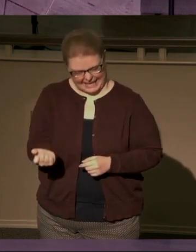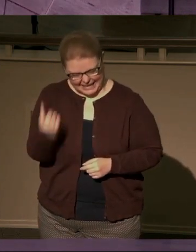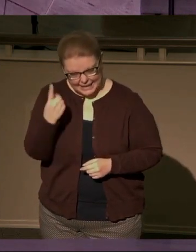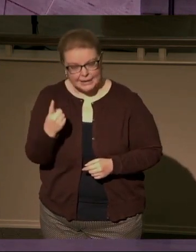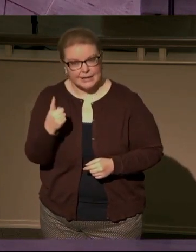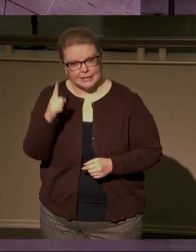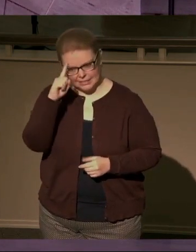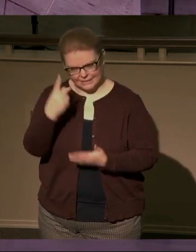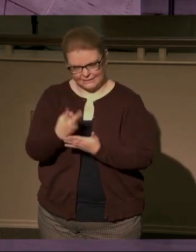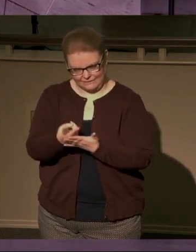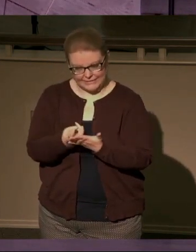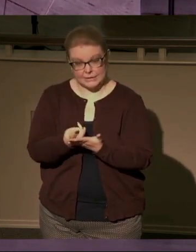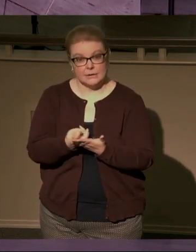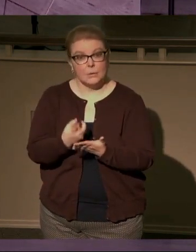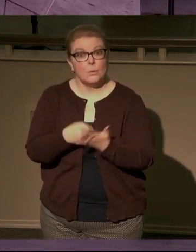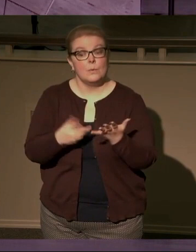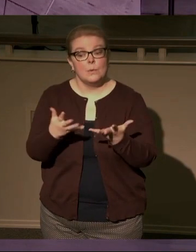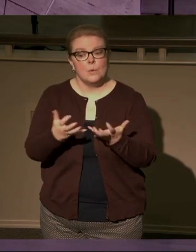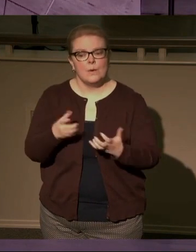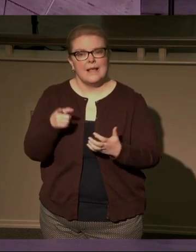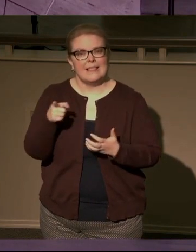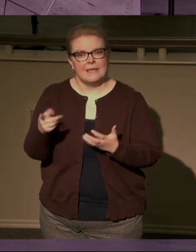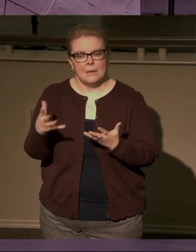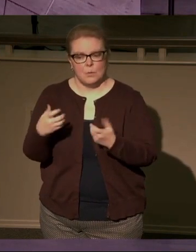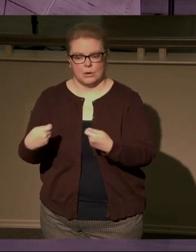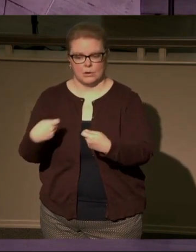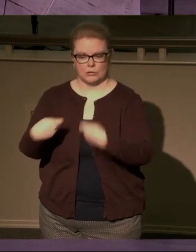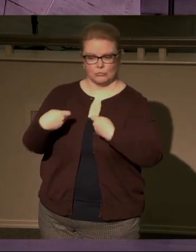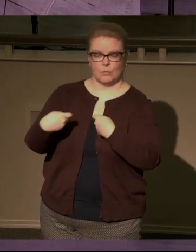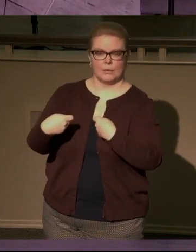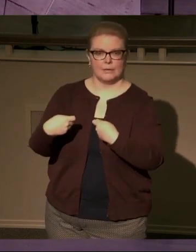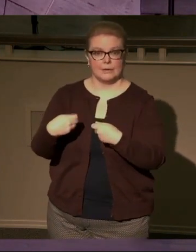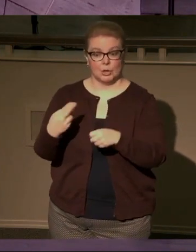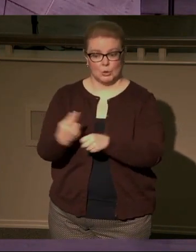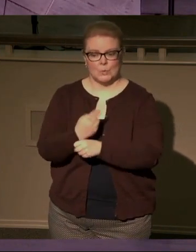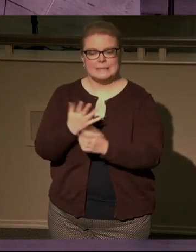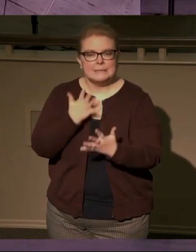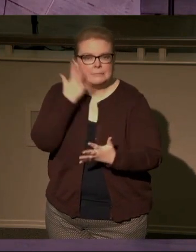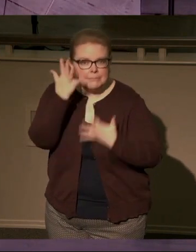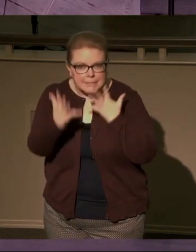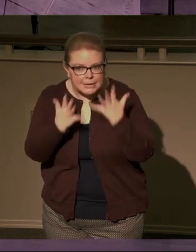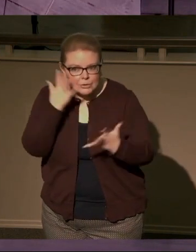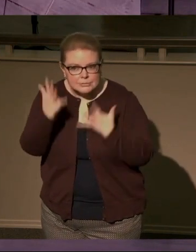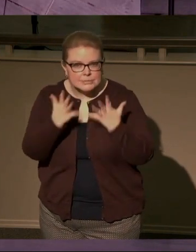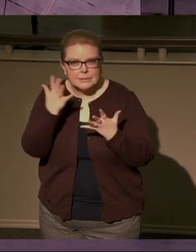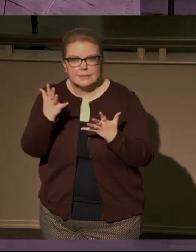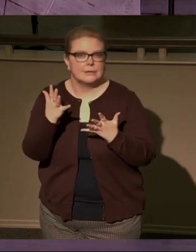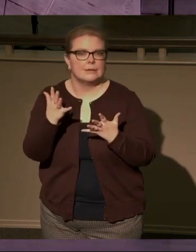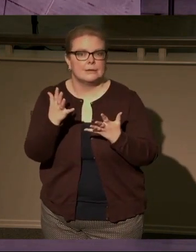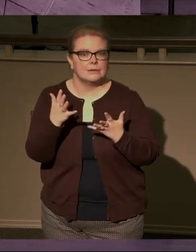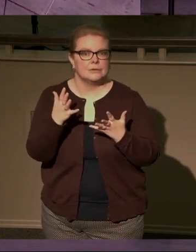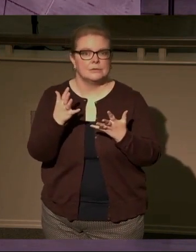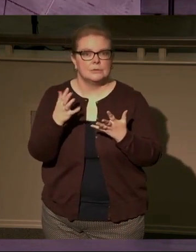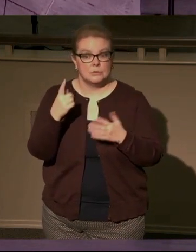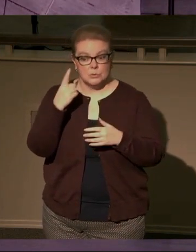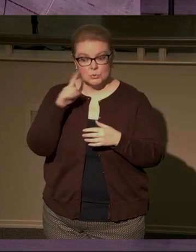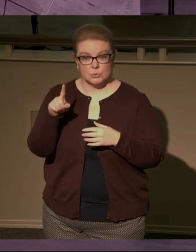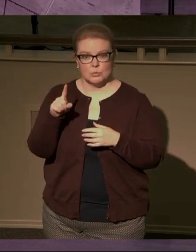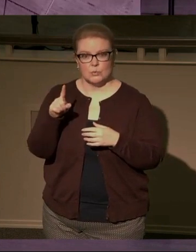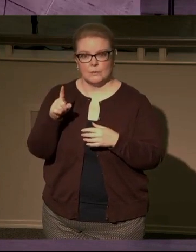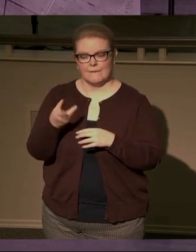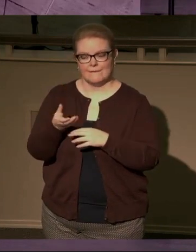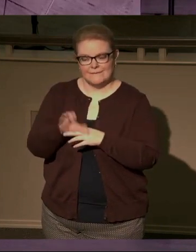want? They want to control you. They want to use embarrassment in order to get you